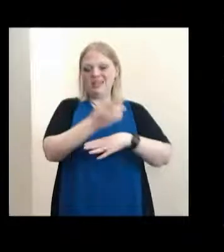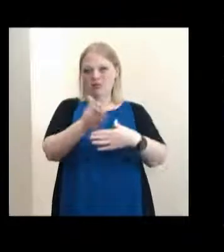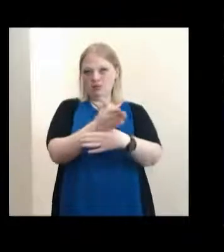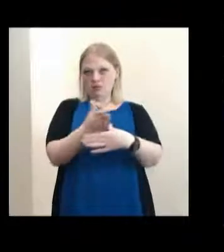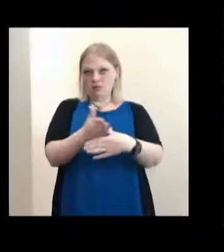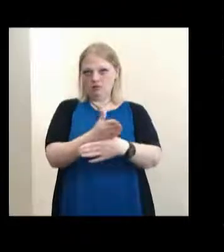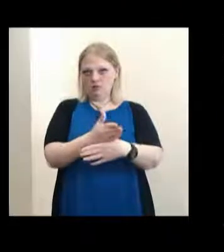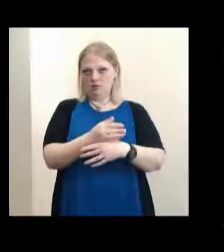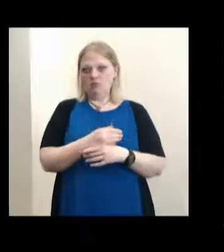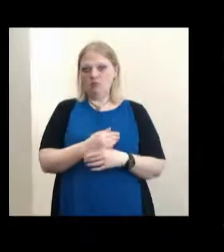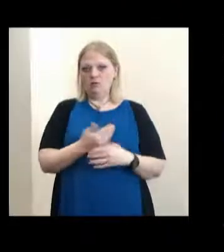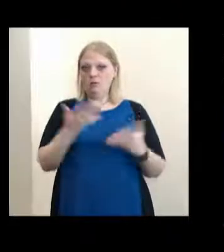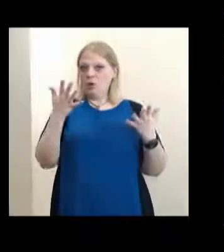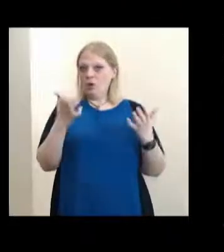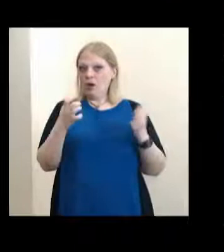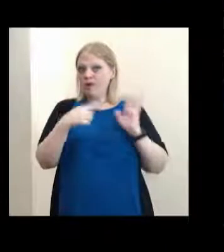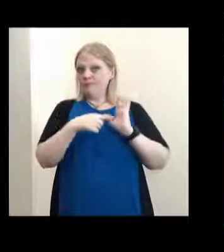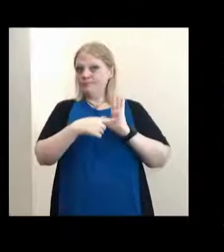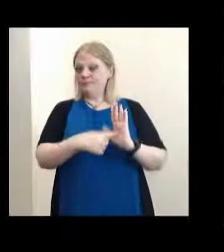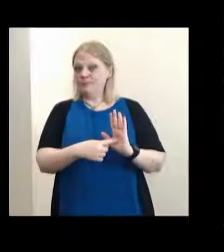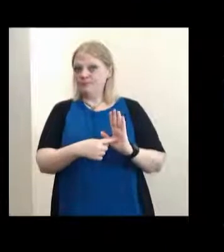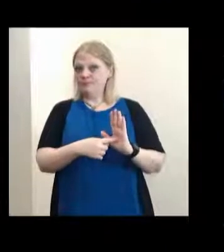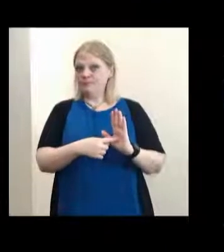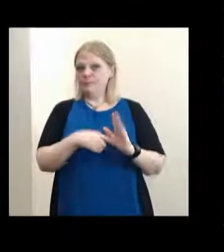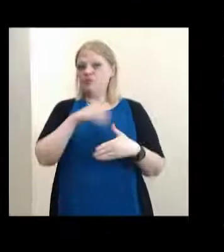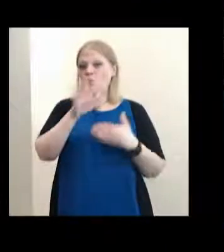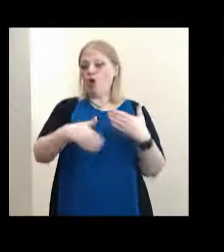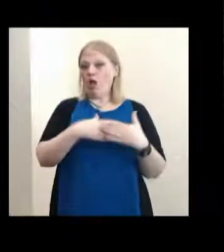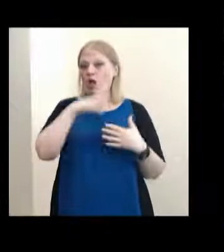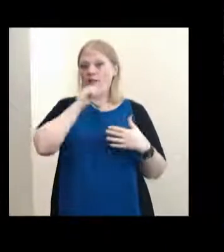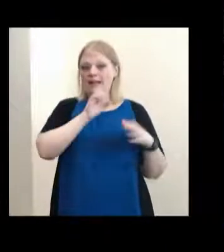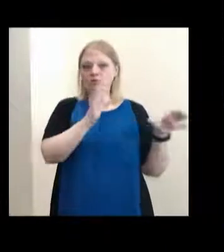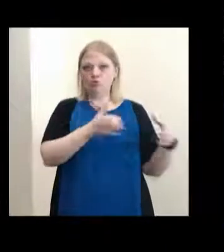I just want to point out that in all age groups, the